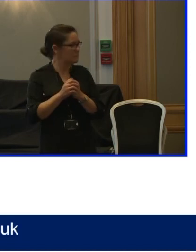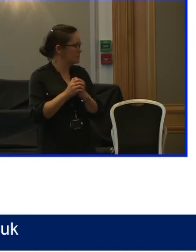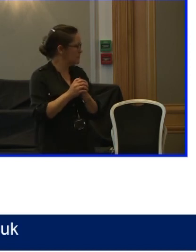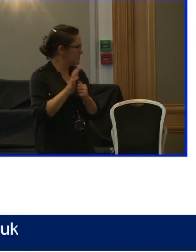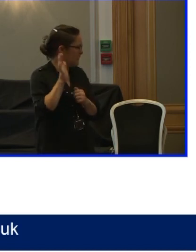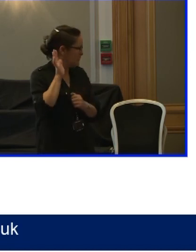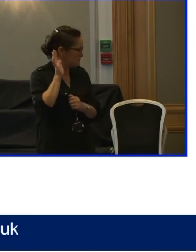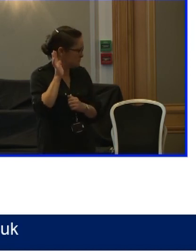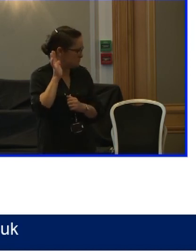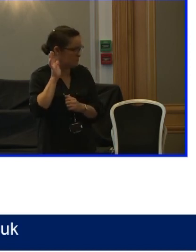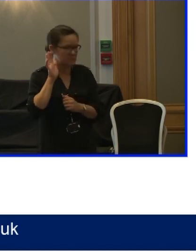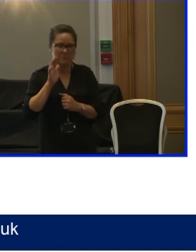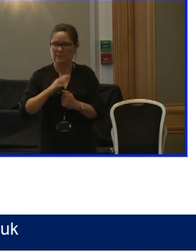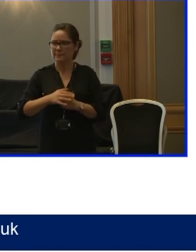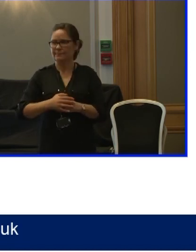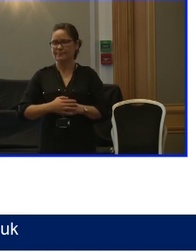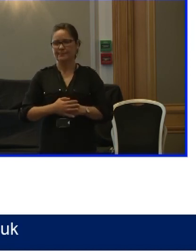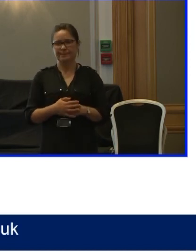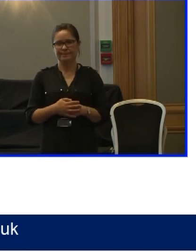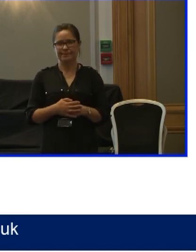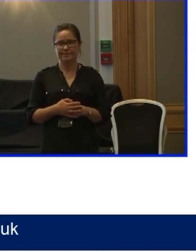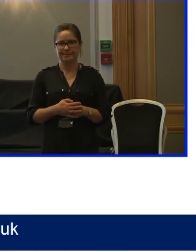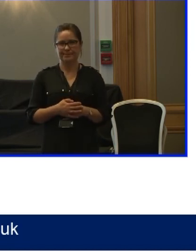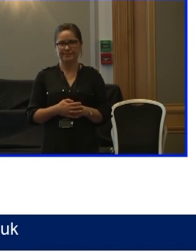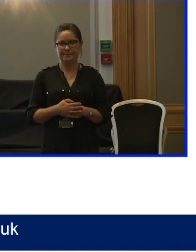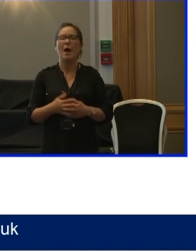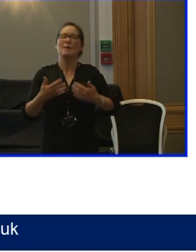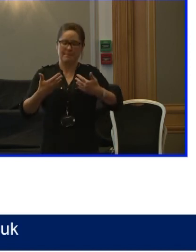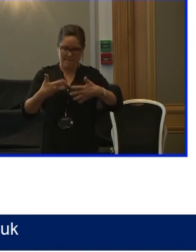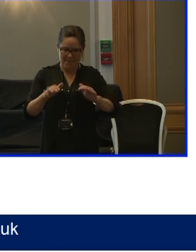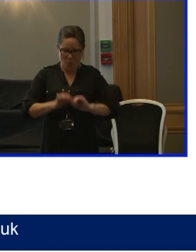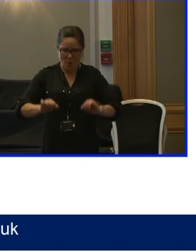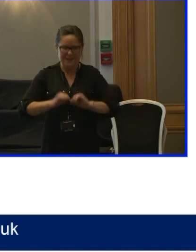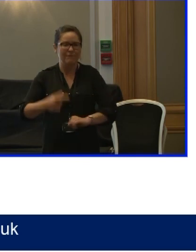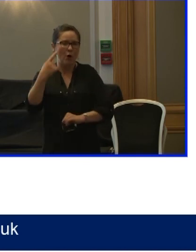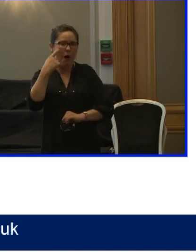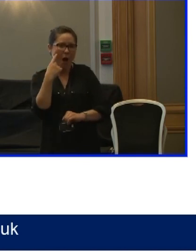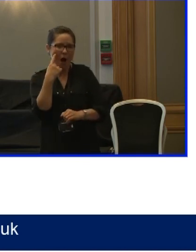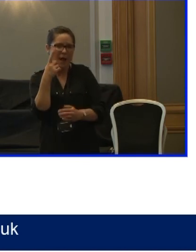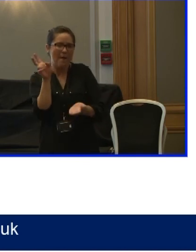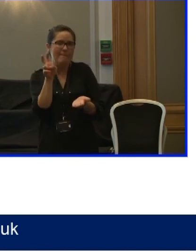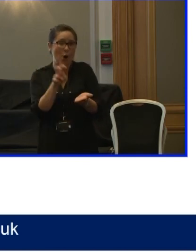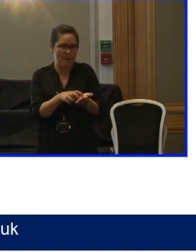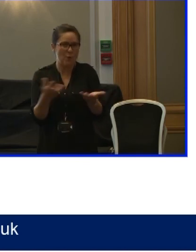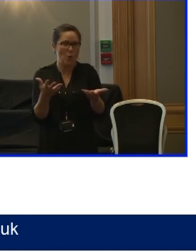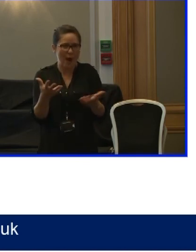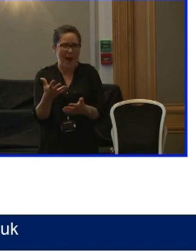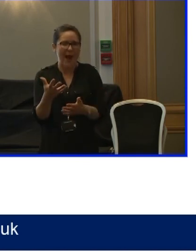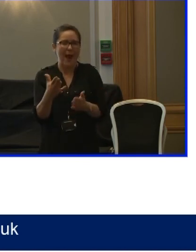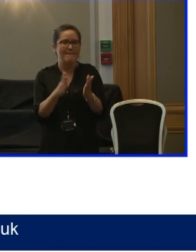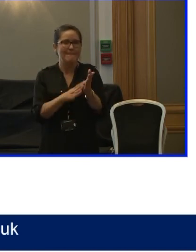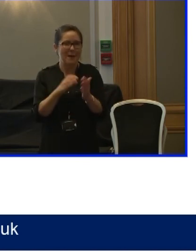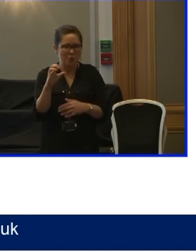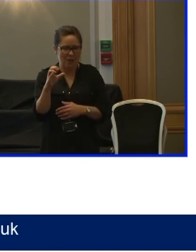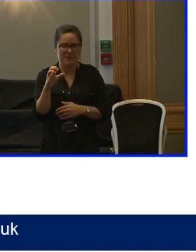Basically, I'm still waiting for my eye optician's appointment at the hospital in Manchester. How come